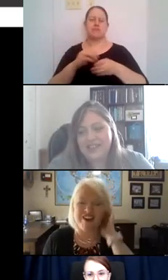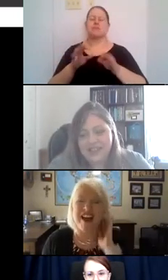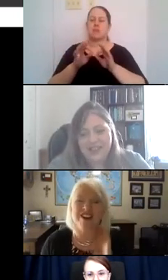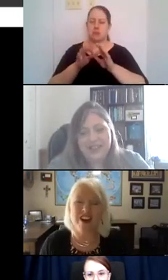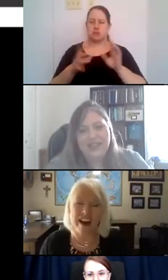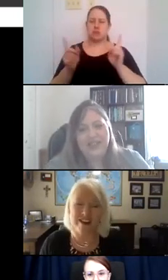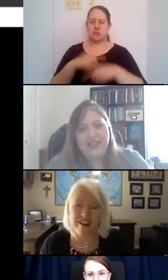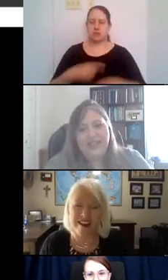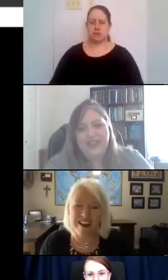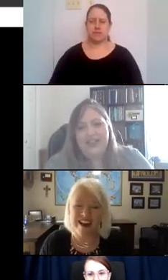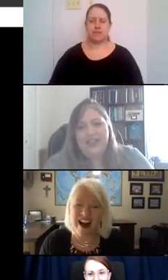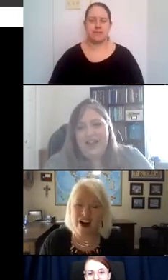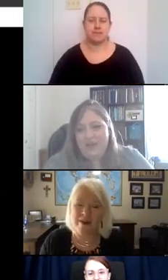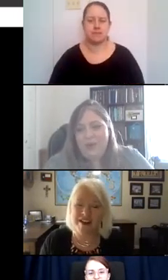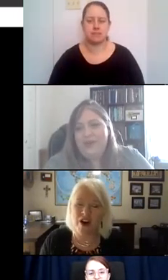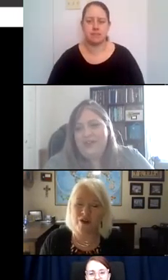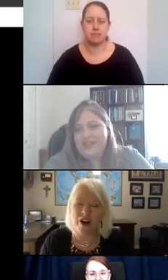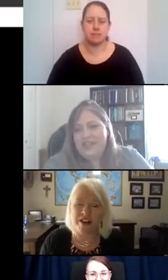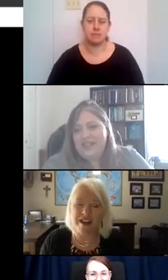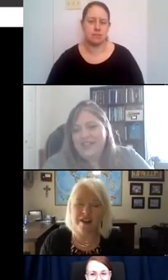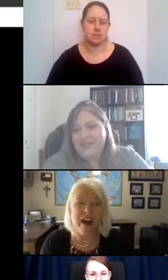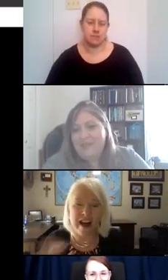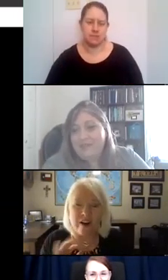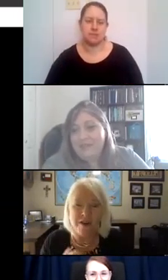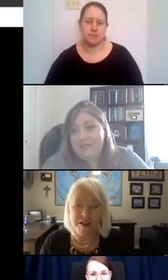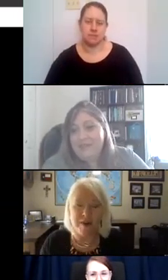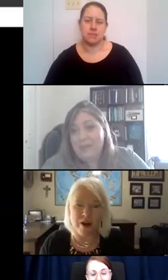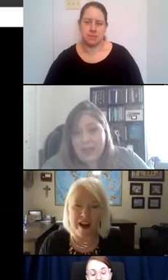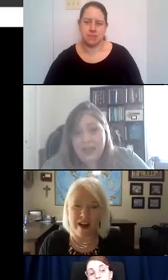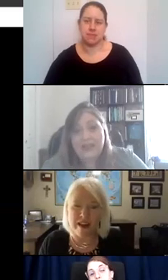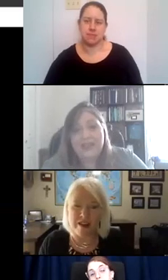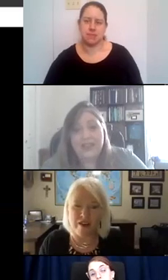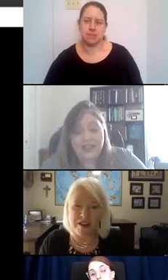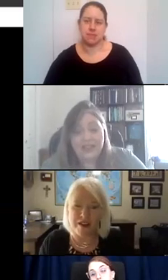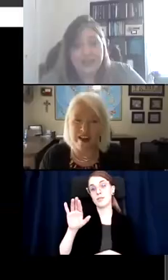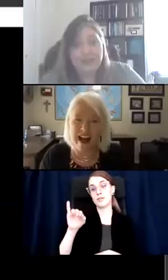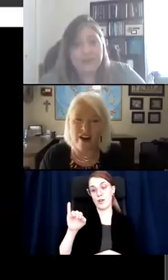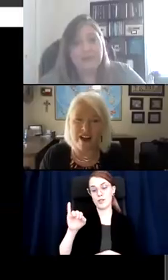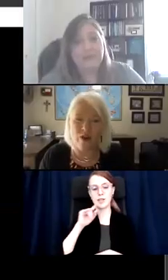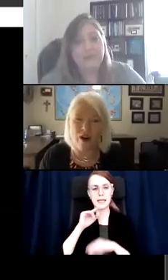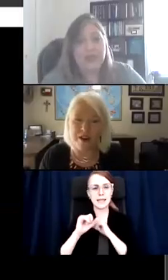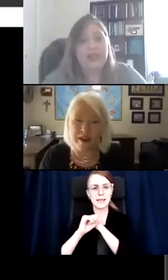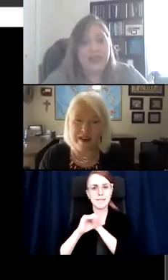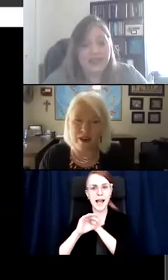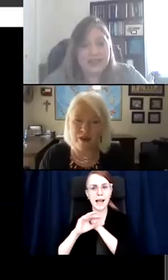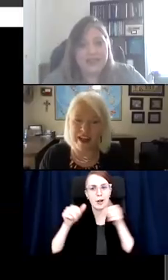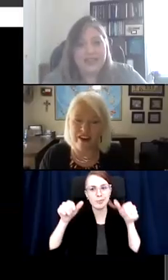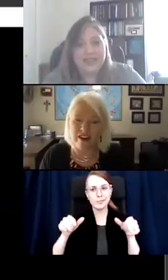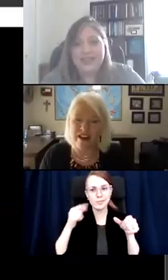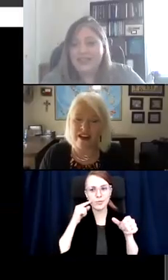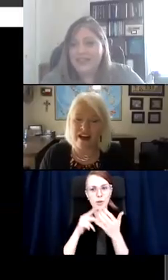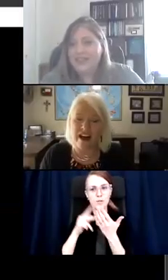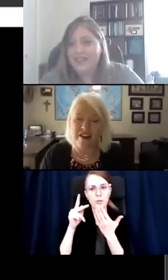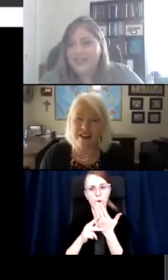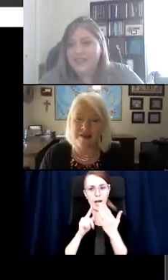Yes. So, thank you guys, Darcy. So Darcy, the flyer for this program is on the screen now, and it will also be available